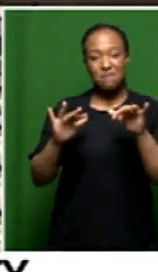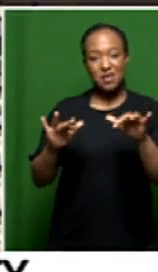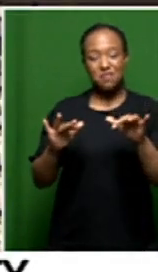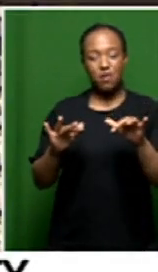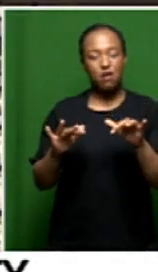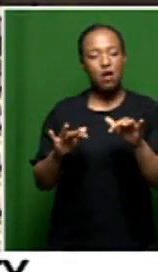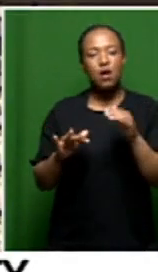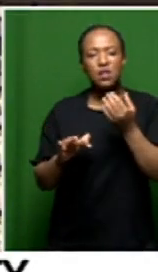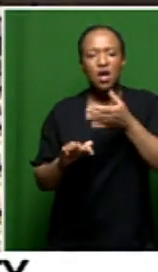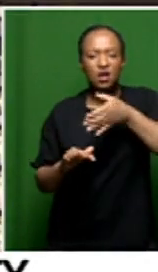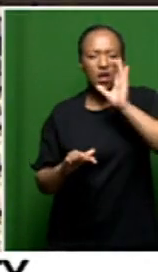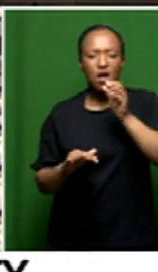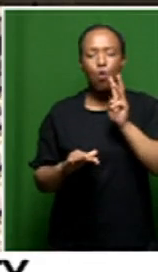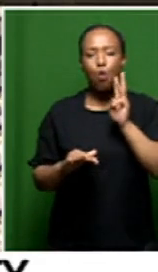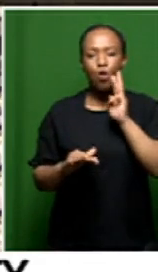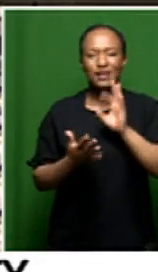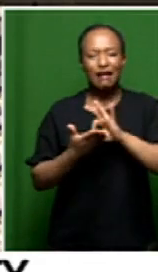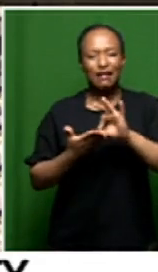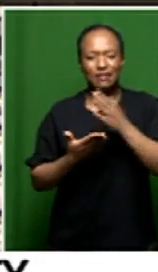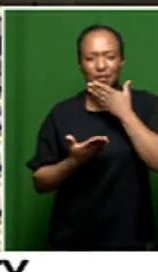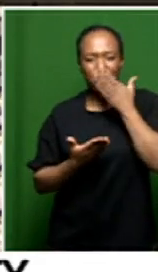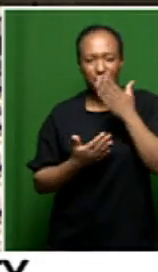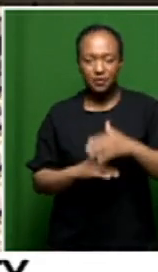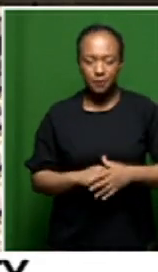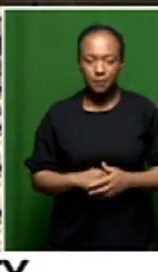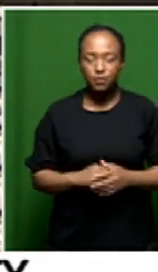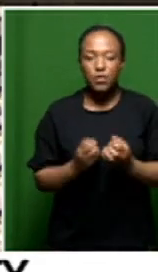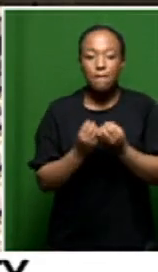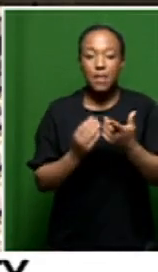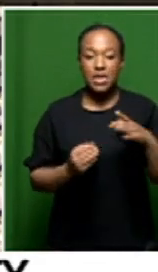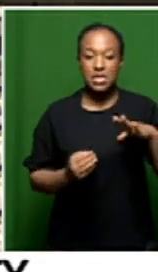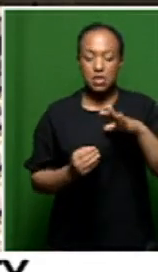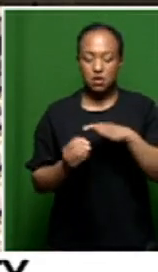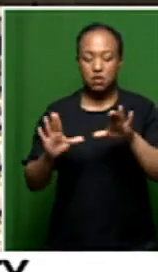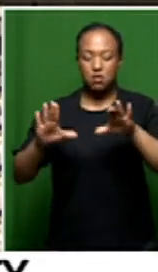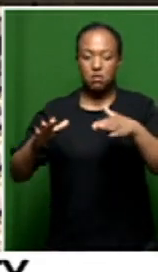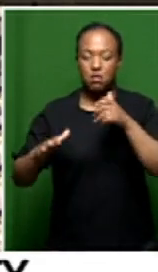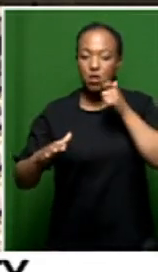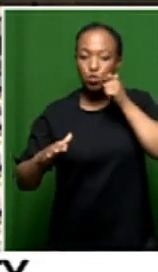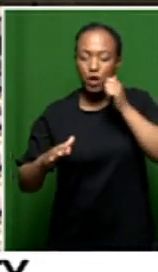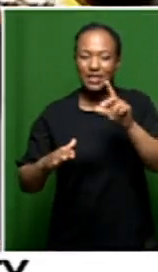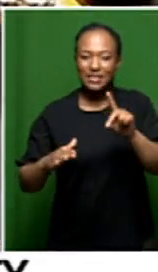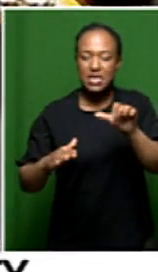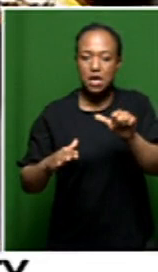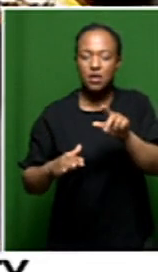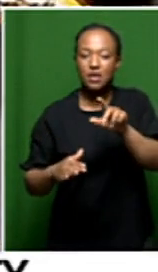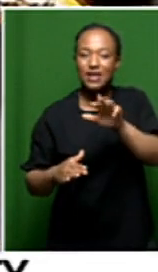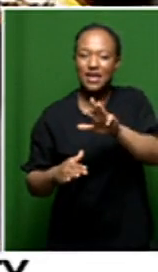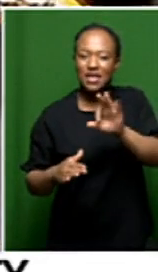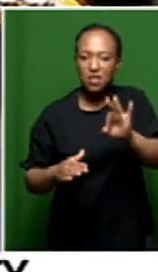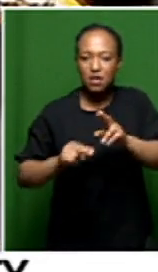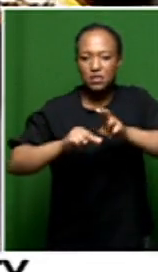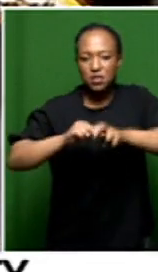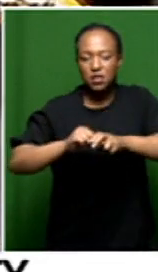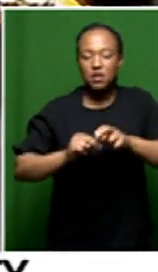contaminated water. 7 parties are represented in the Tshwane Council. The DA leads with 93 seats. The ANC